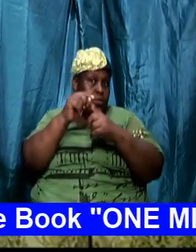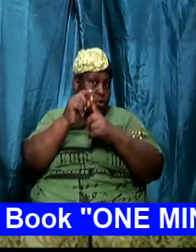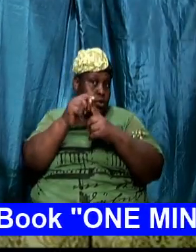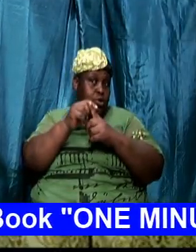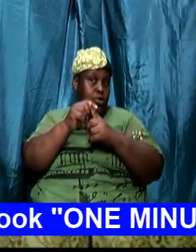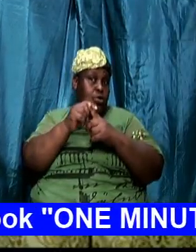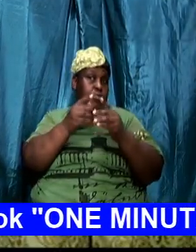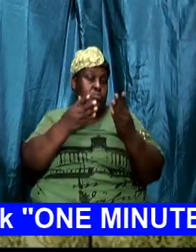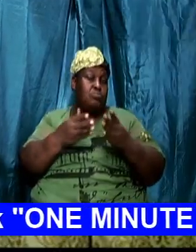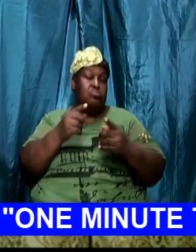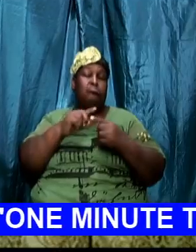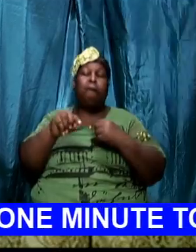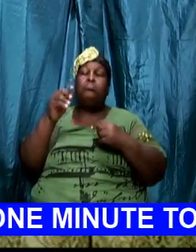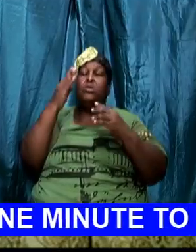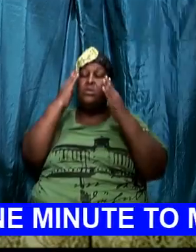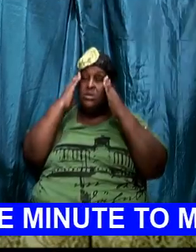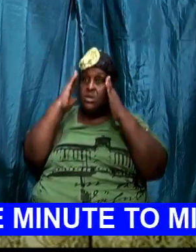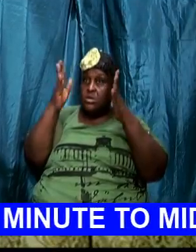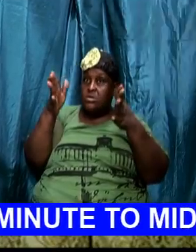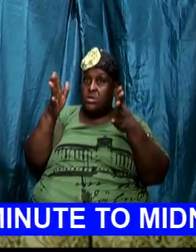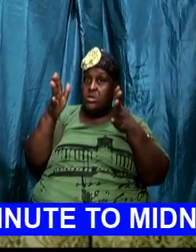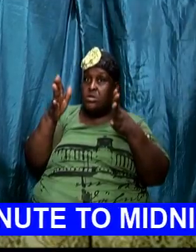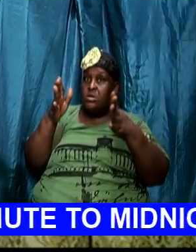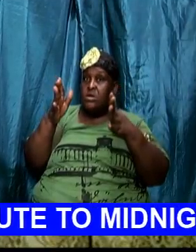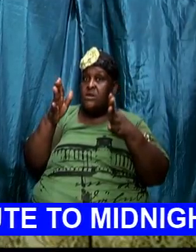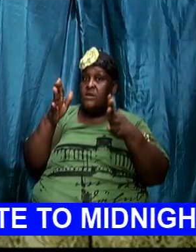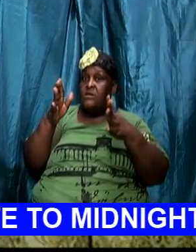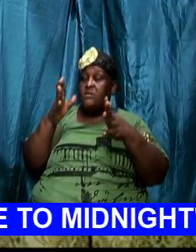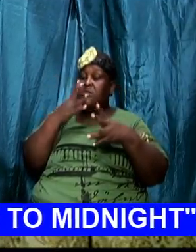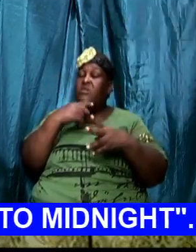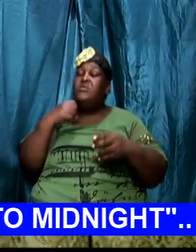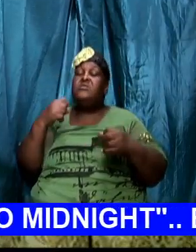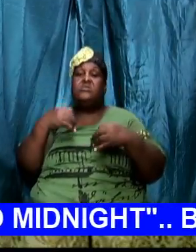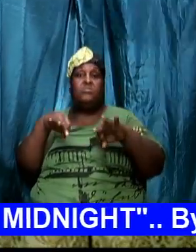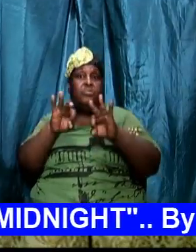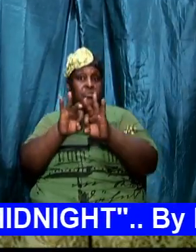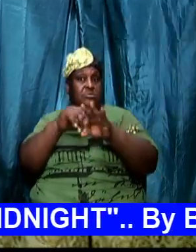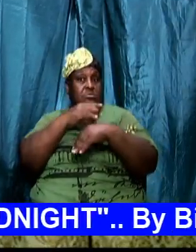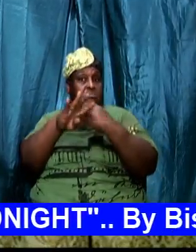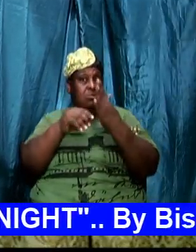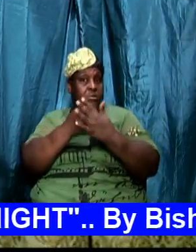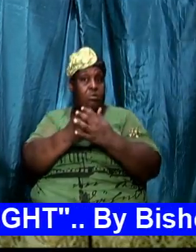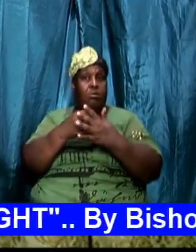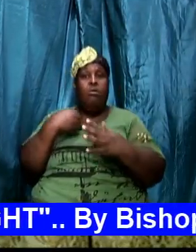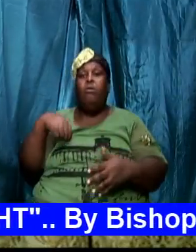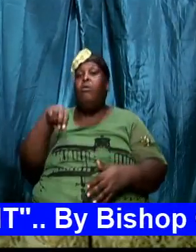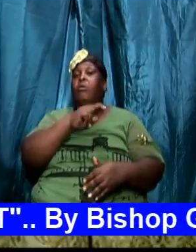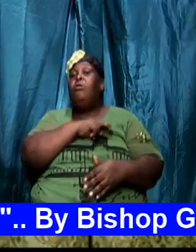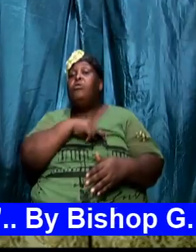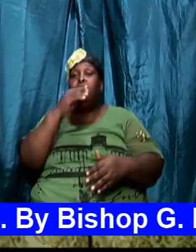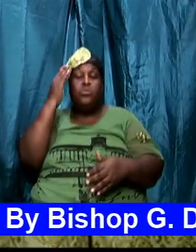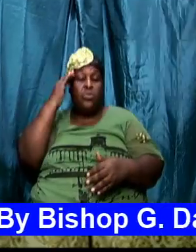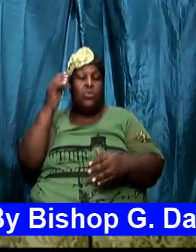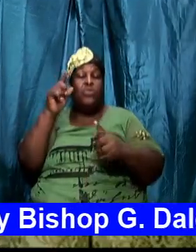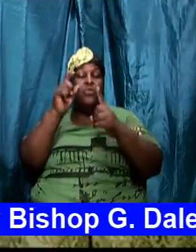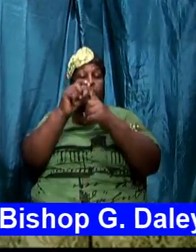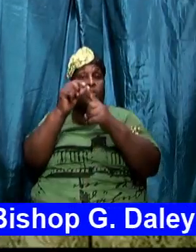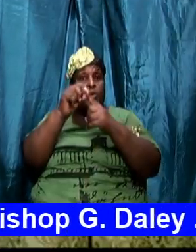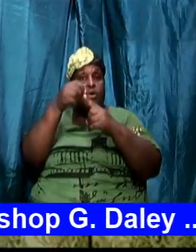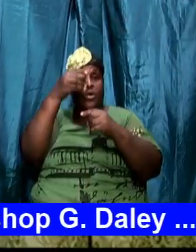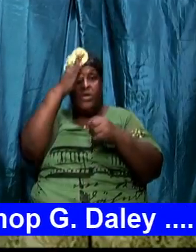to our attention. And it is crucial that all of us know the word